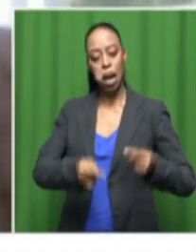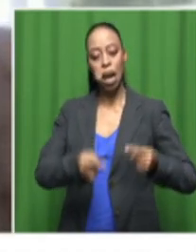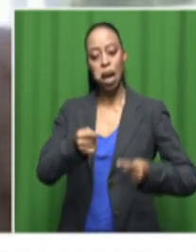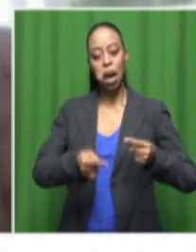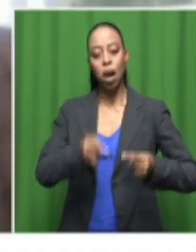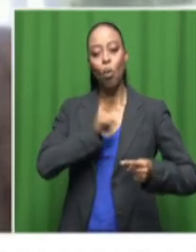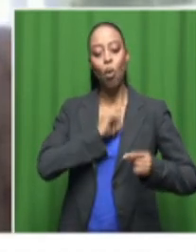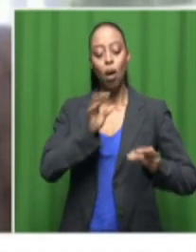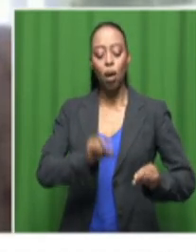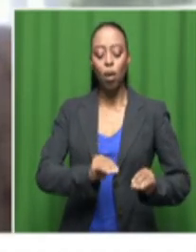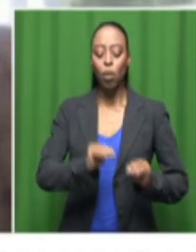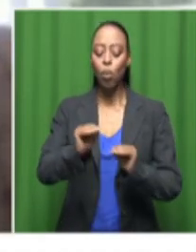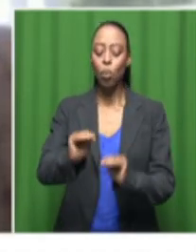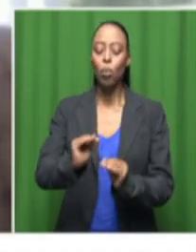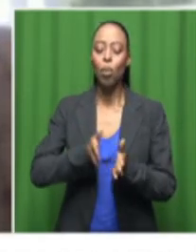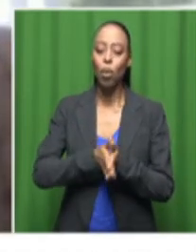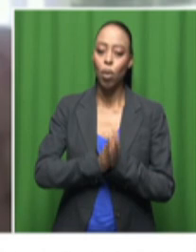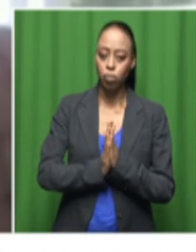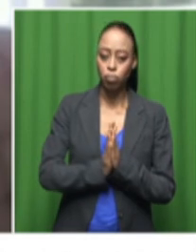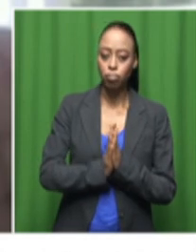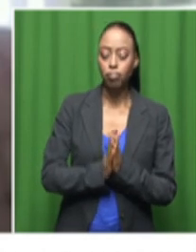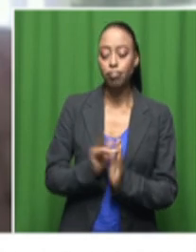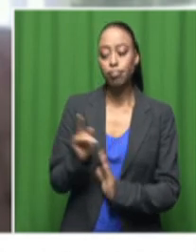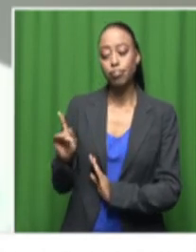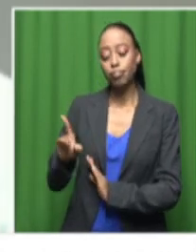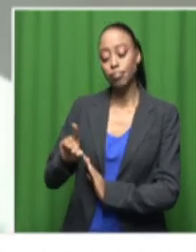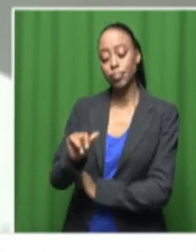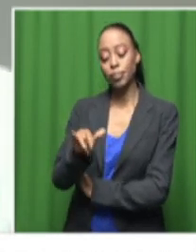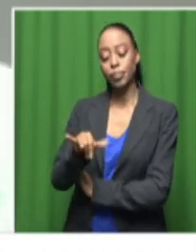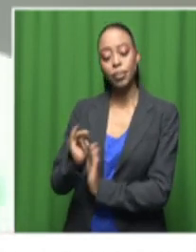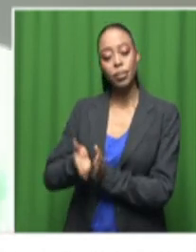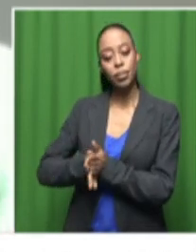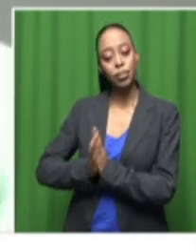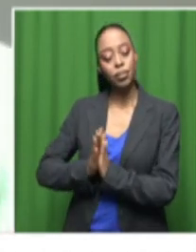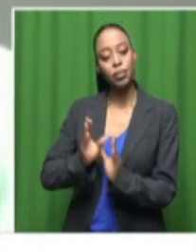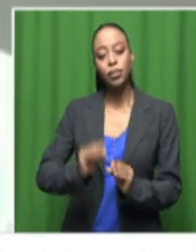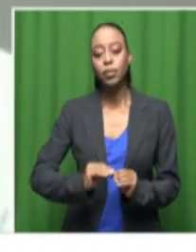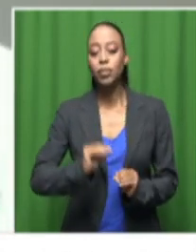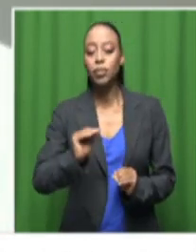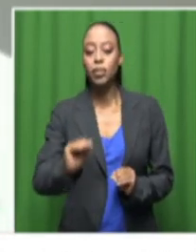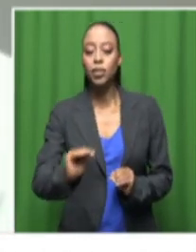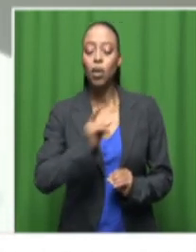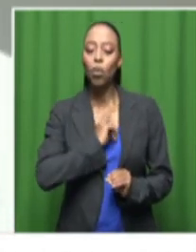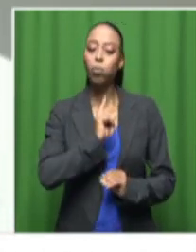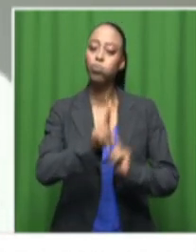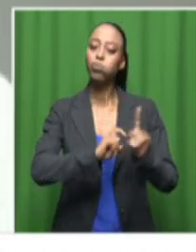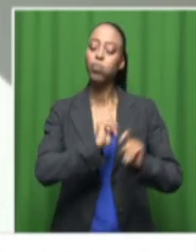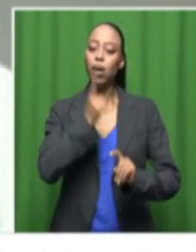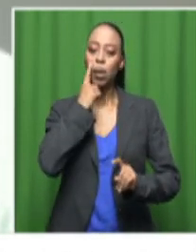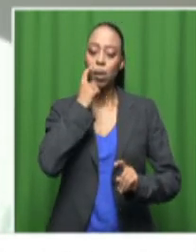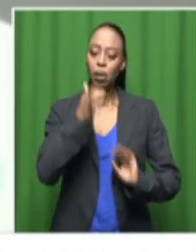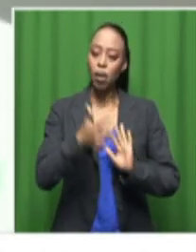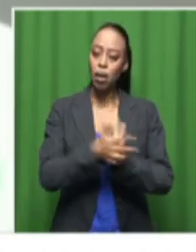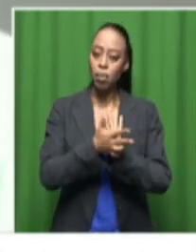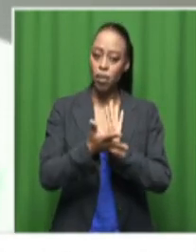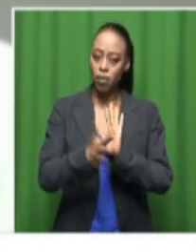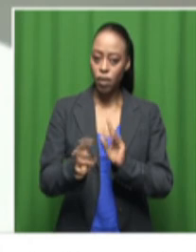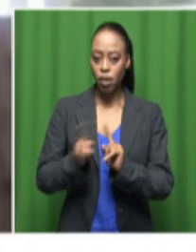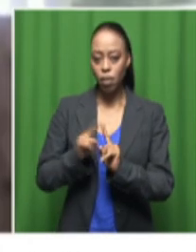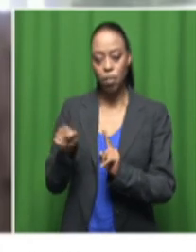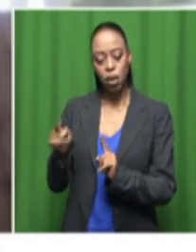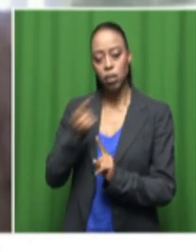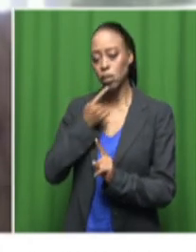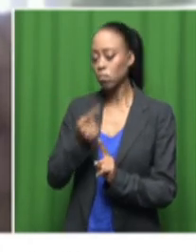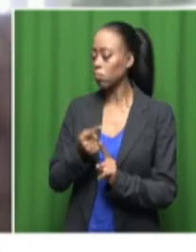postponement request by Mpofu. While Mpofu's postponement request to cross-examine a witness was granted, Dyantyi